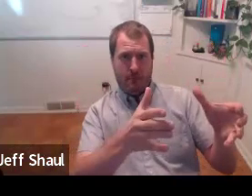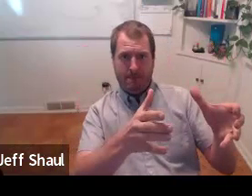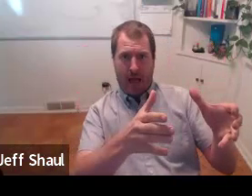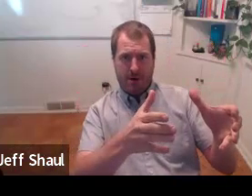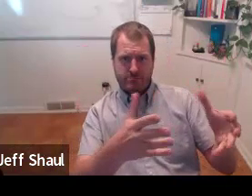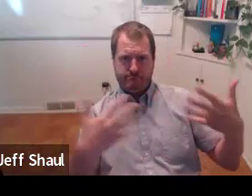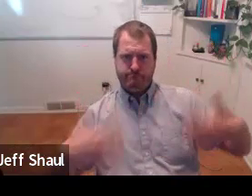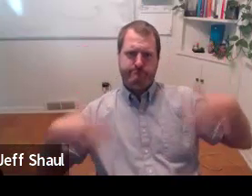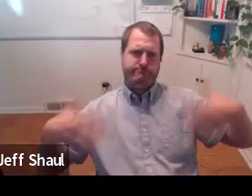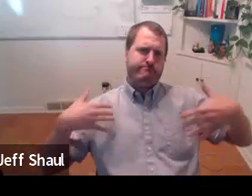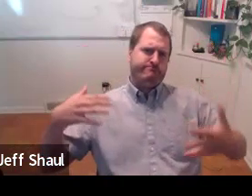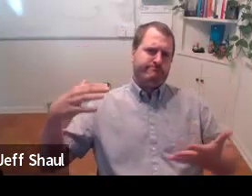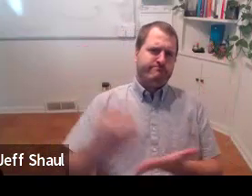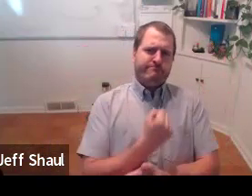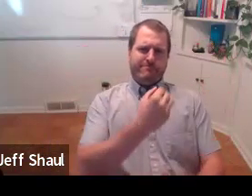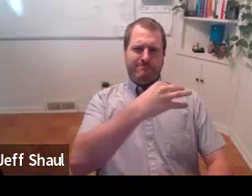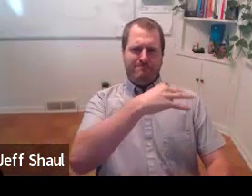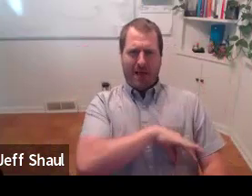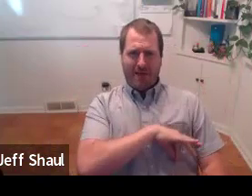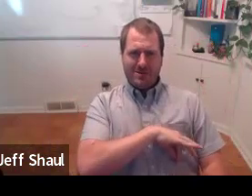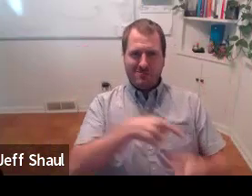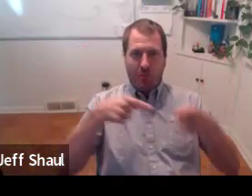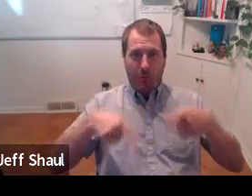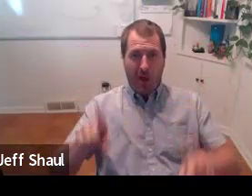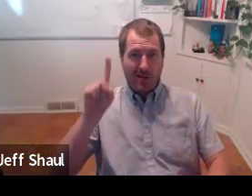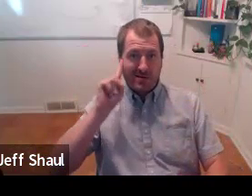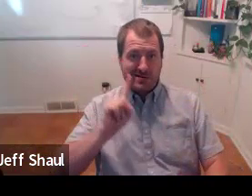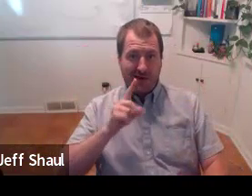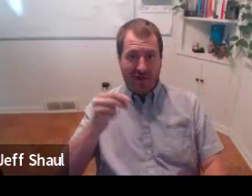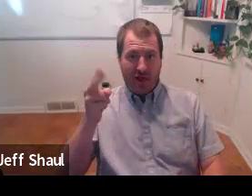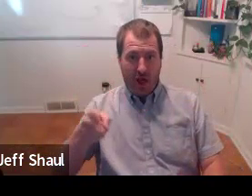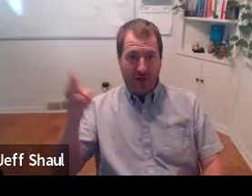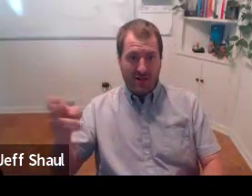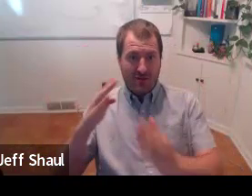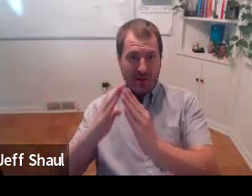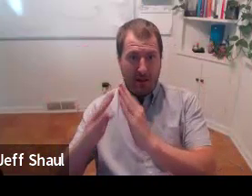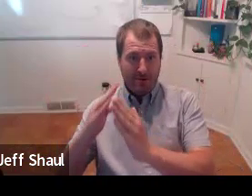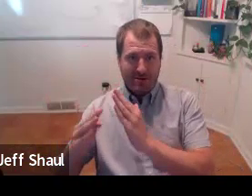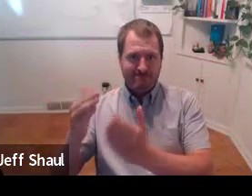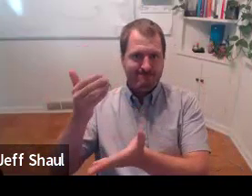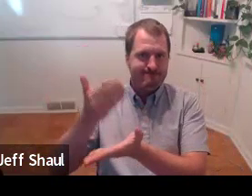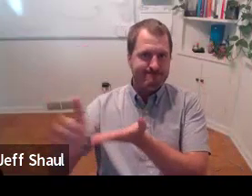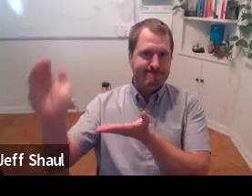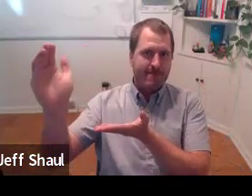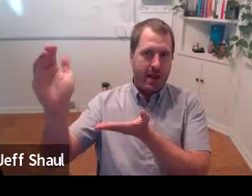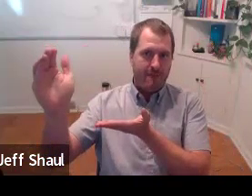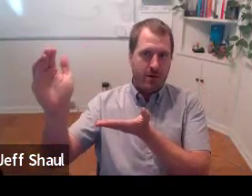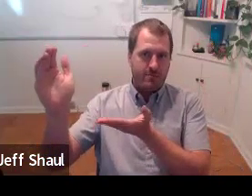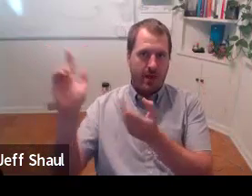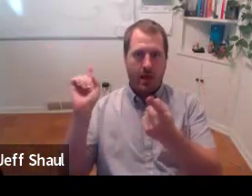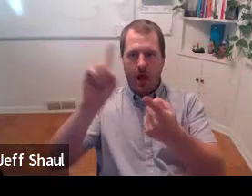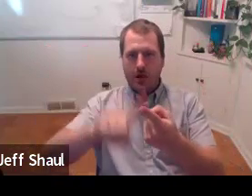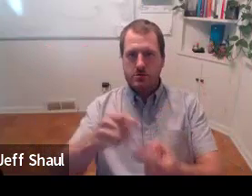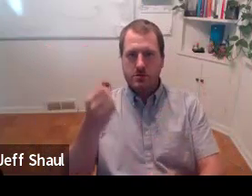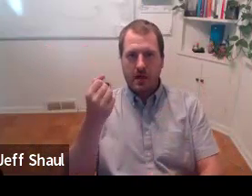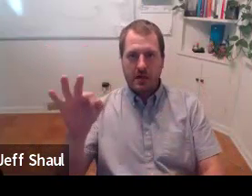The at-large population reaped the benefits while the deaf and hard of hearing community was